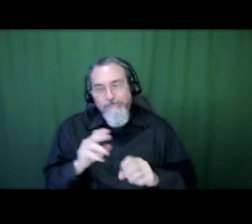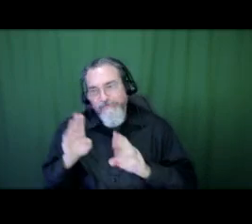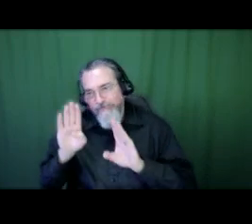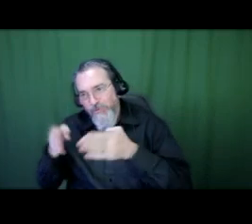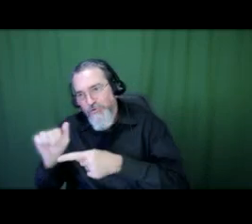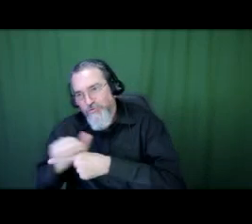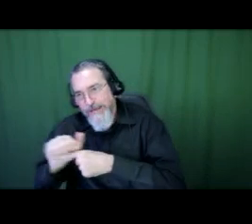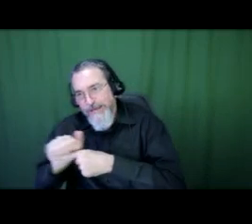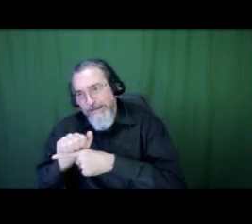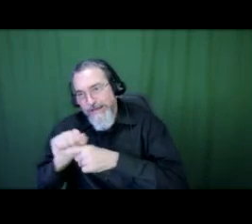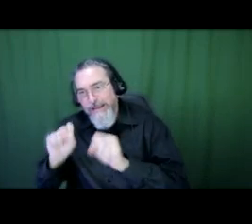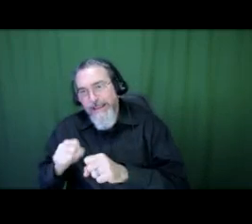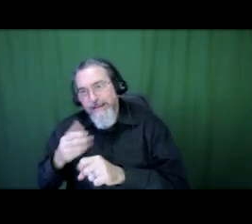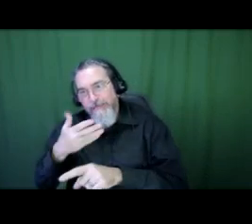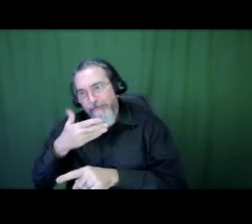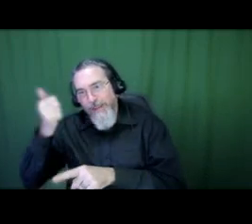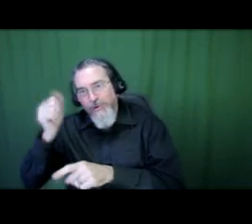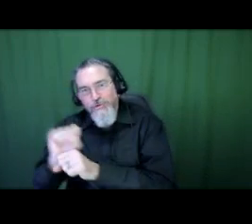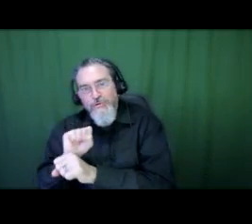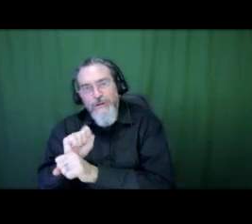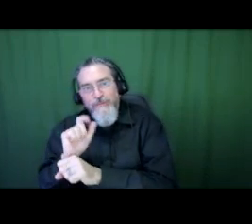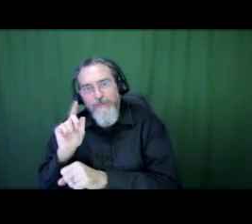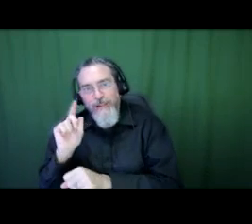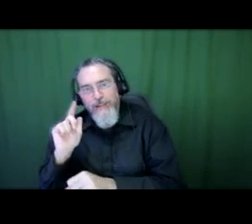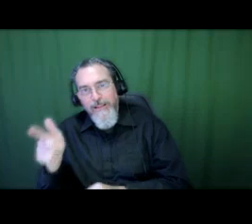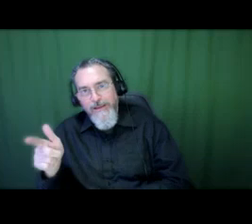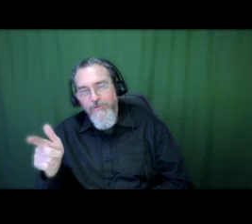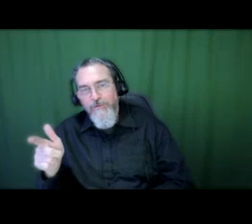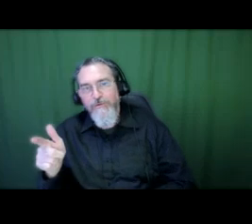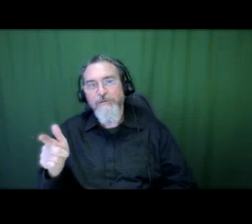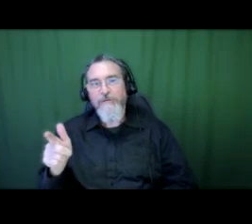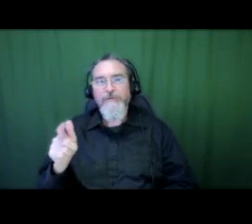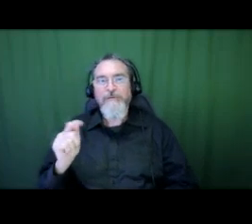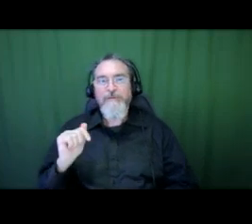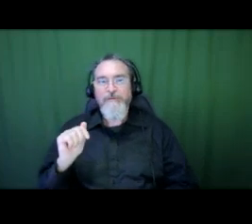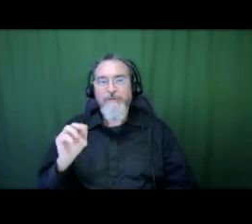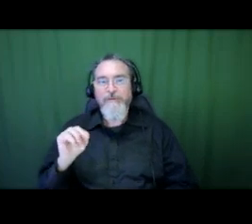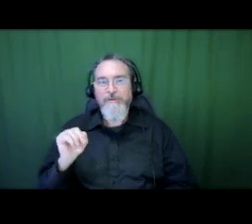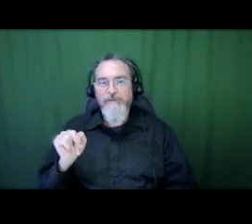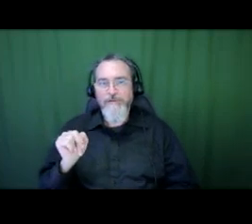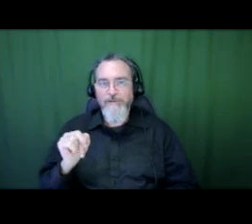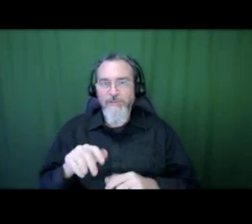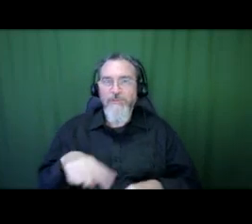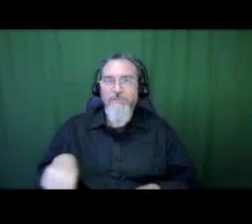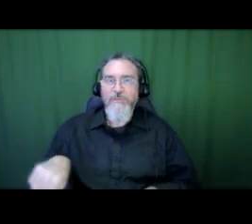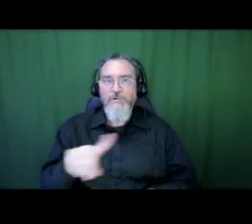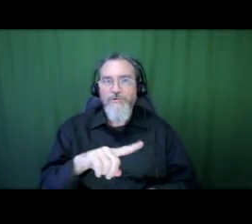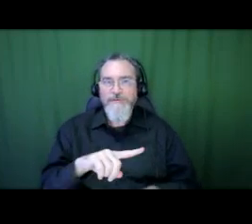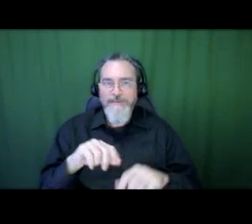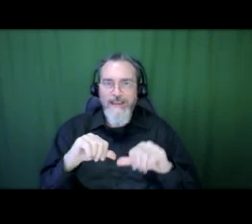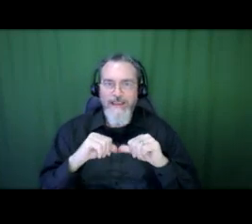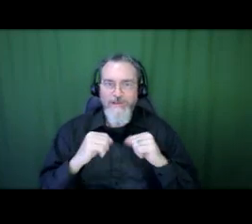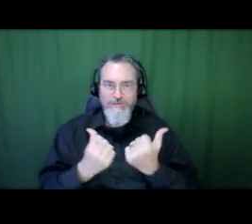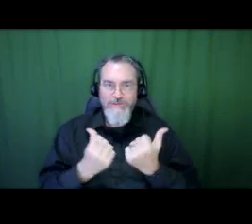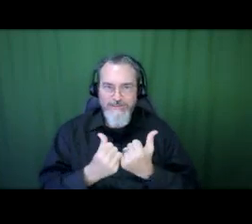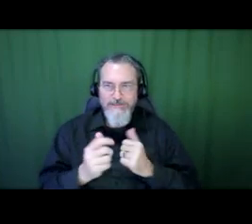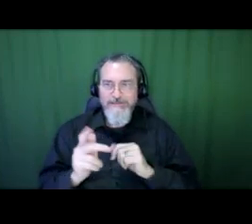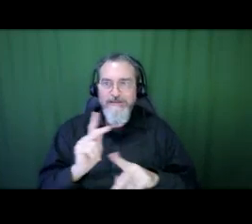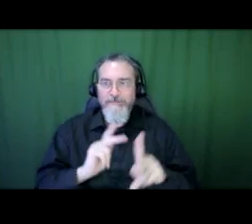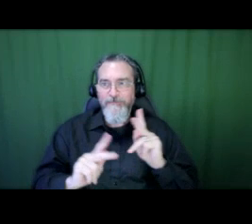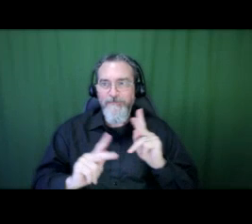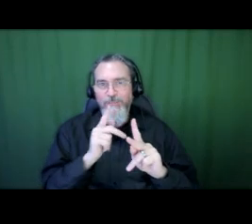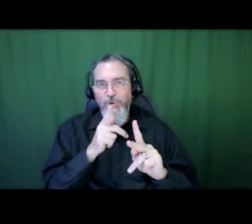that we are targeting those disadvantaged populations and those agencies and those who are serving them, and leveraging the funding opportunities we